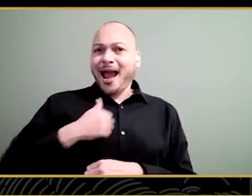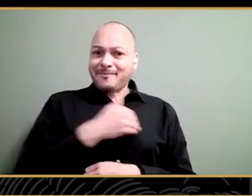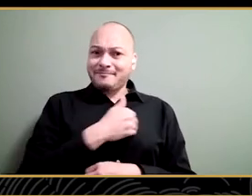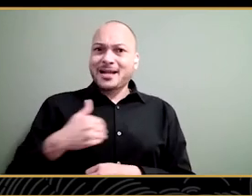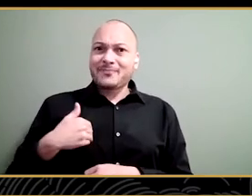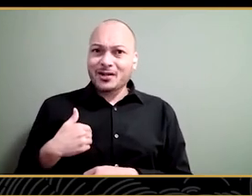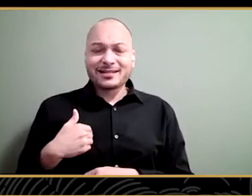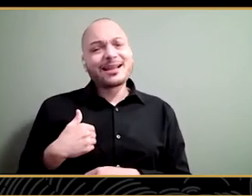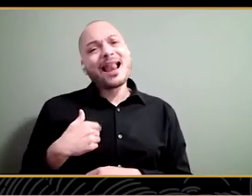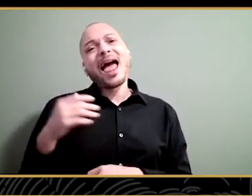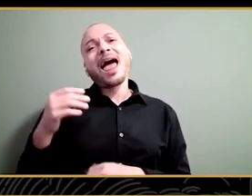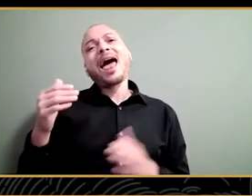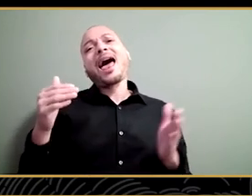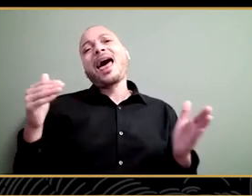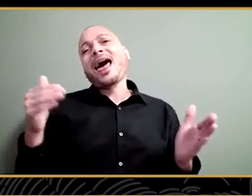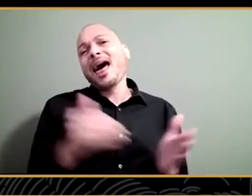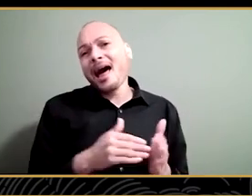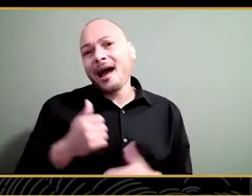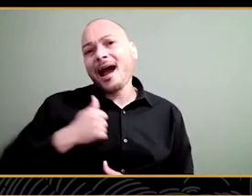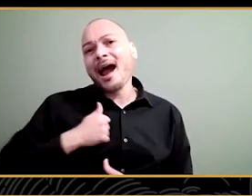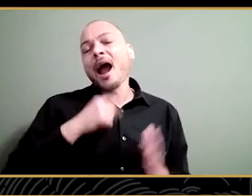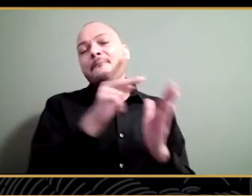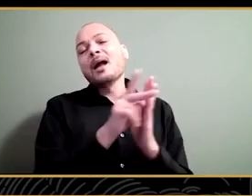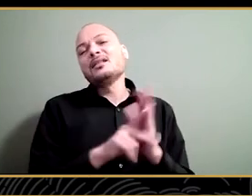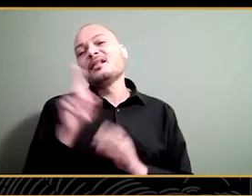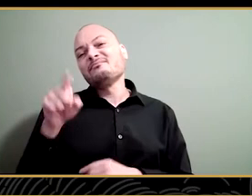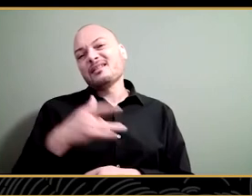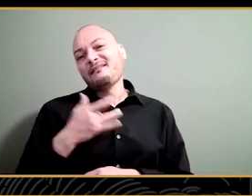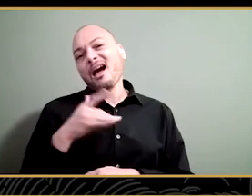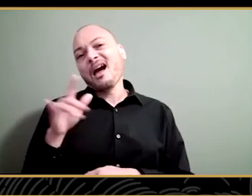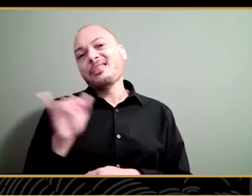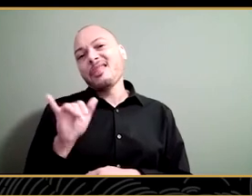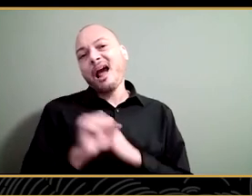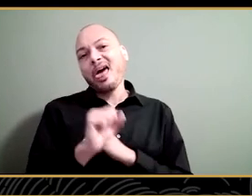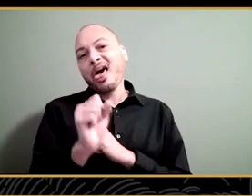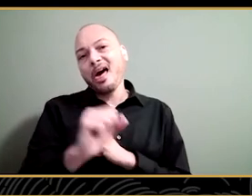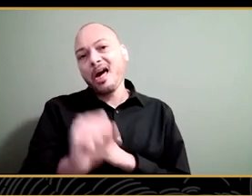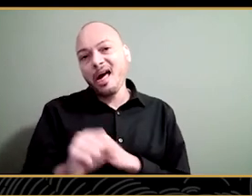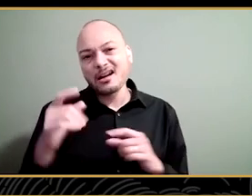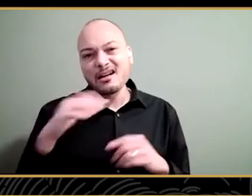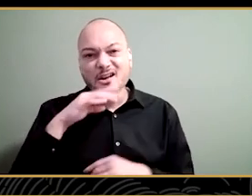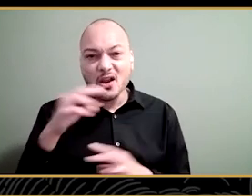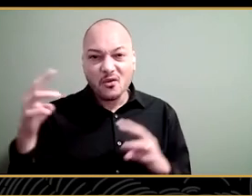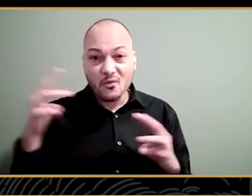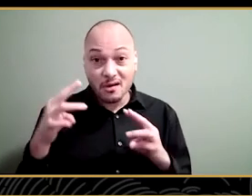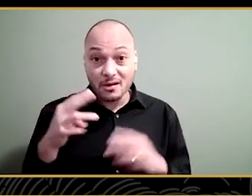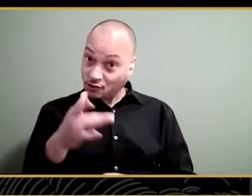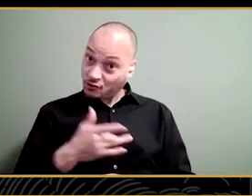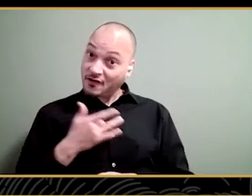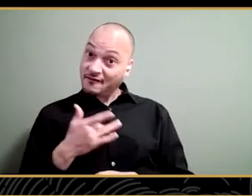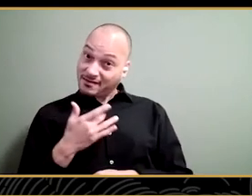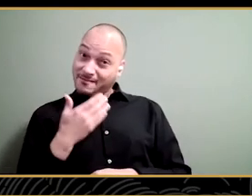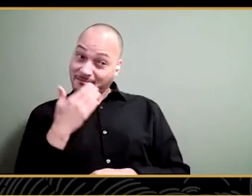-gang policies Must feel like a long, dirty war Do you feel better when you tell these stories?